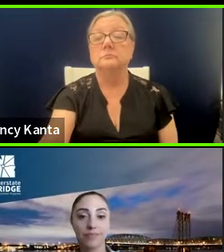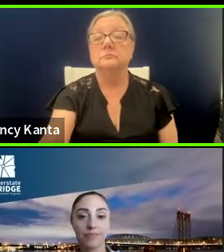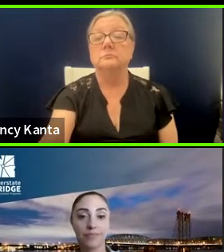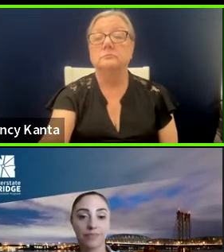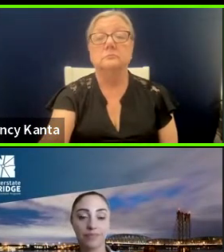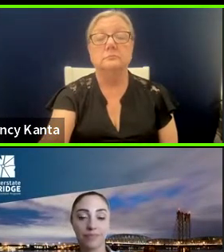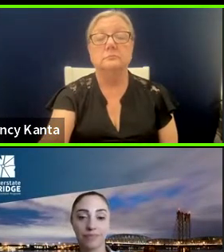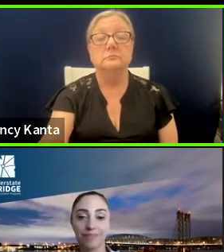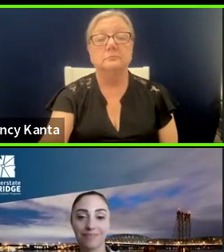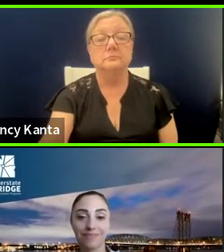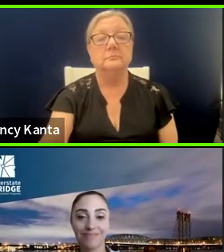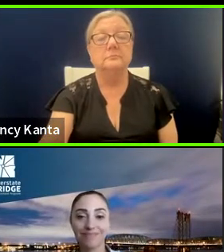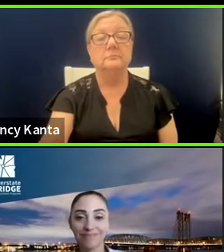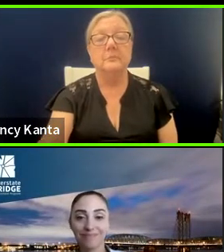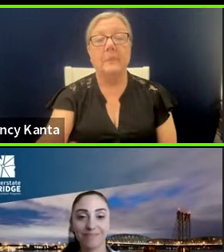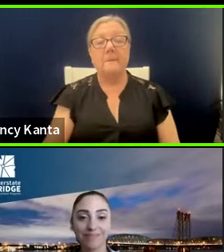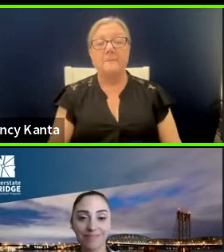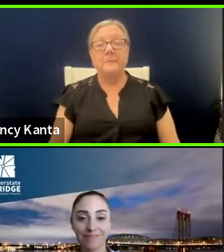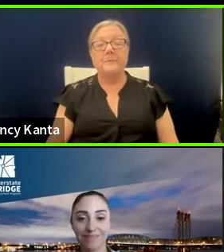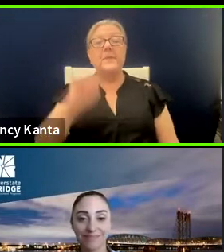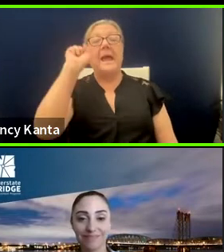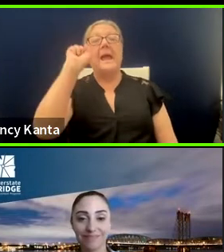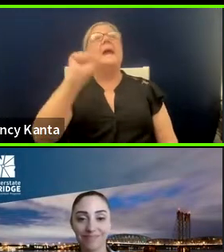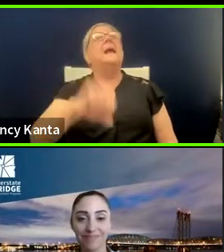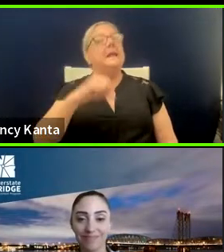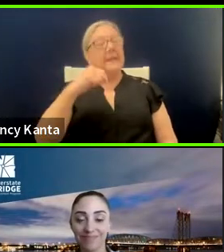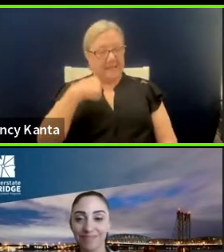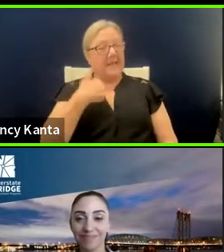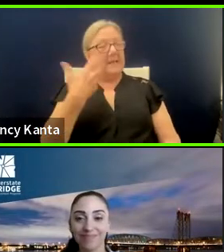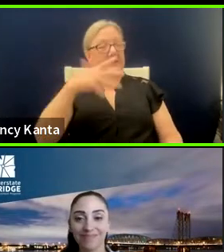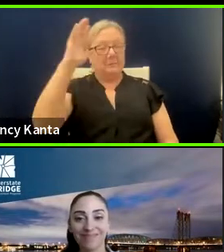Yes, I went, but I will gladly pass it over to Brent.